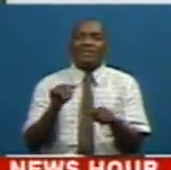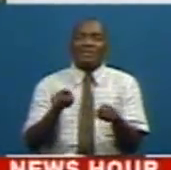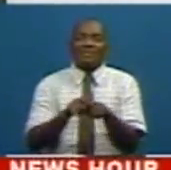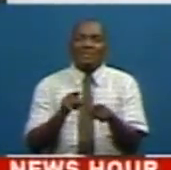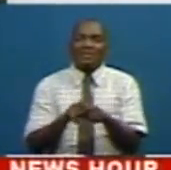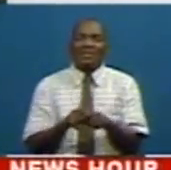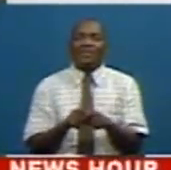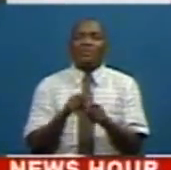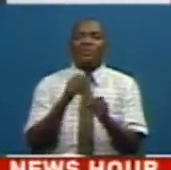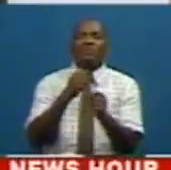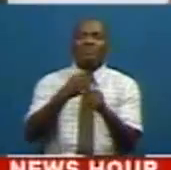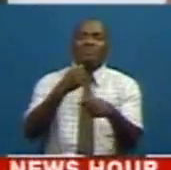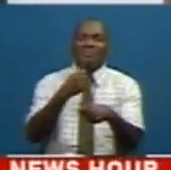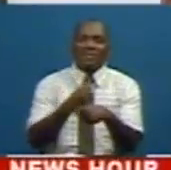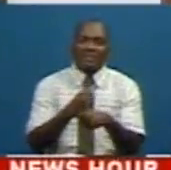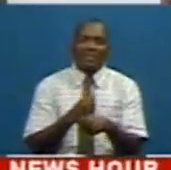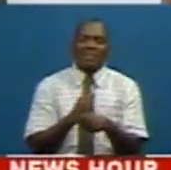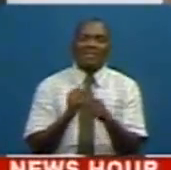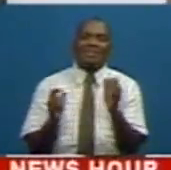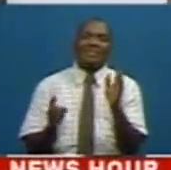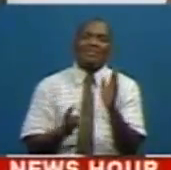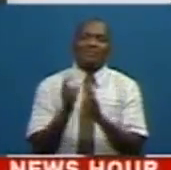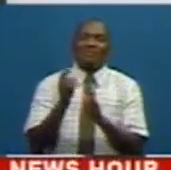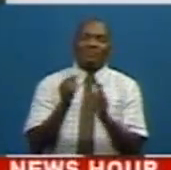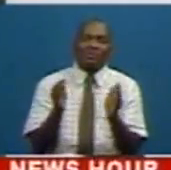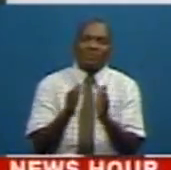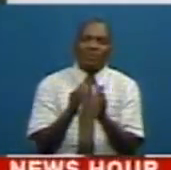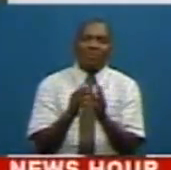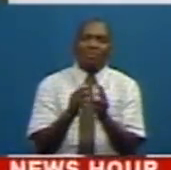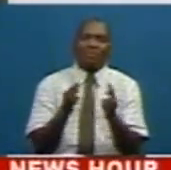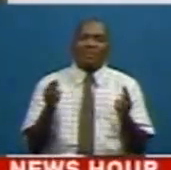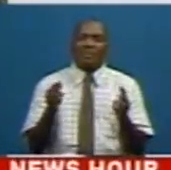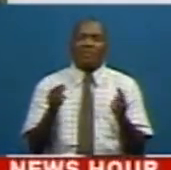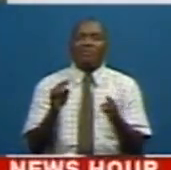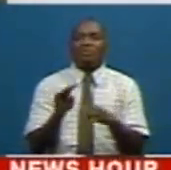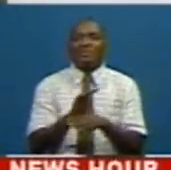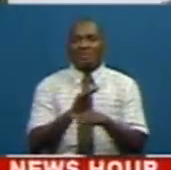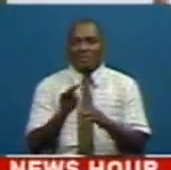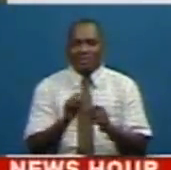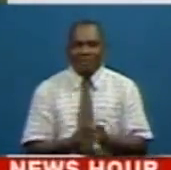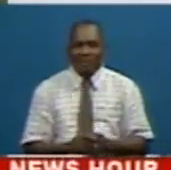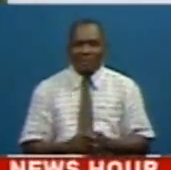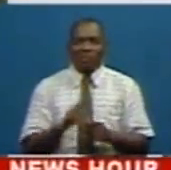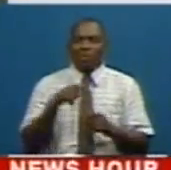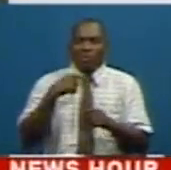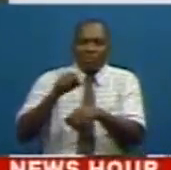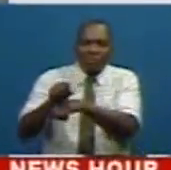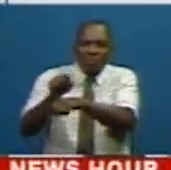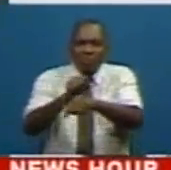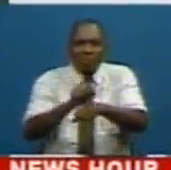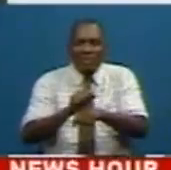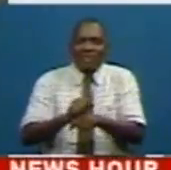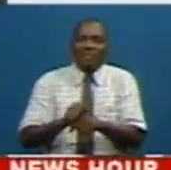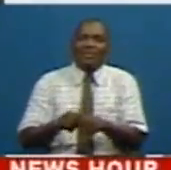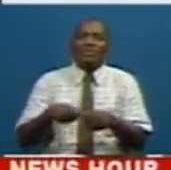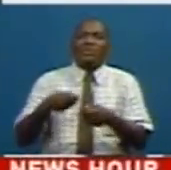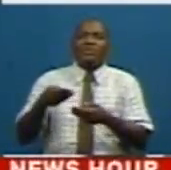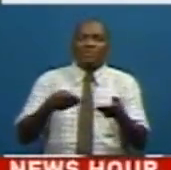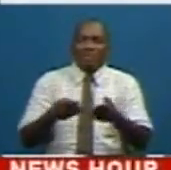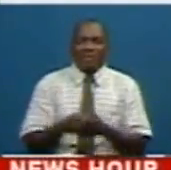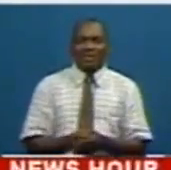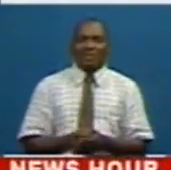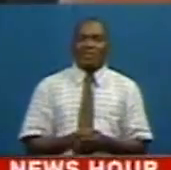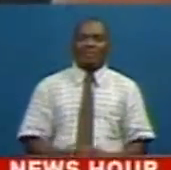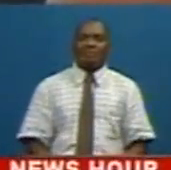for stimulating the development of small and medium enterprises who work in the supply chain of